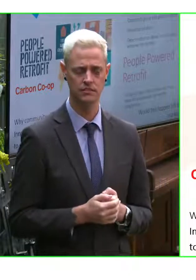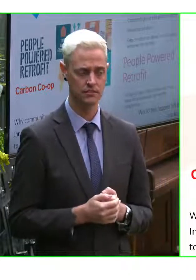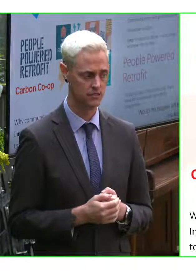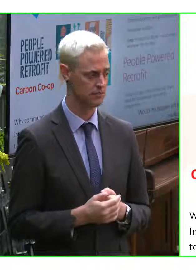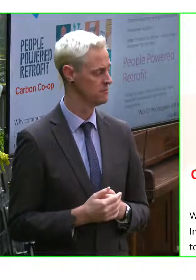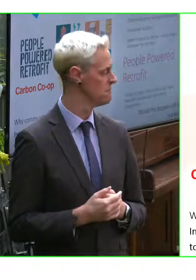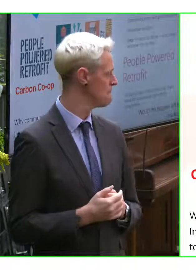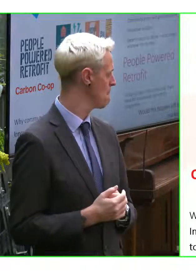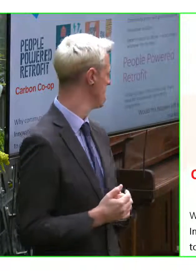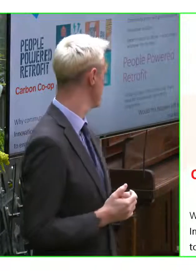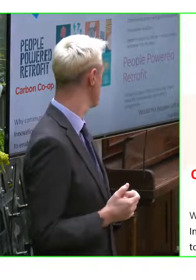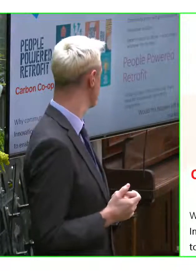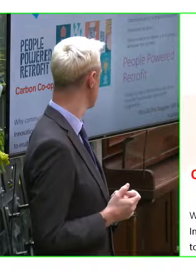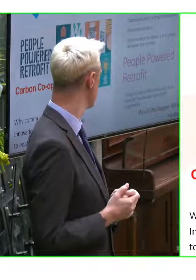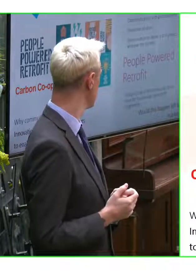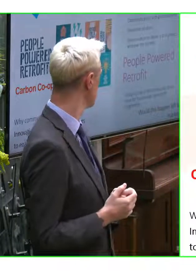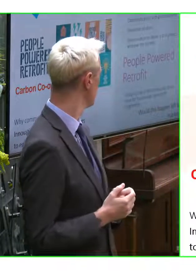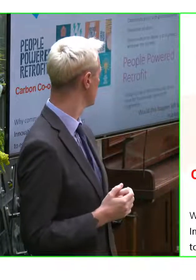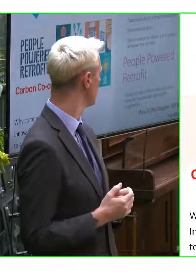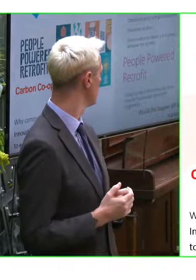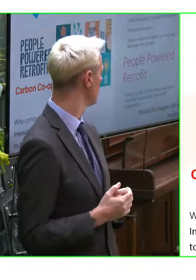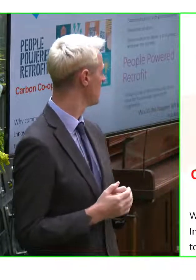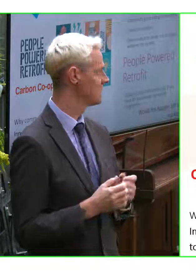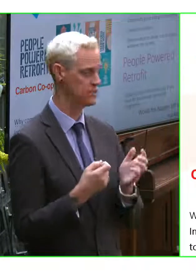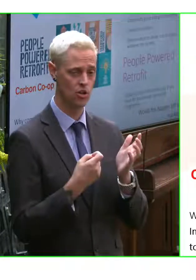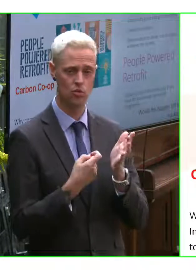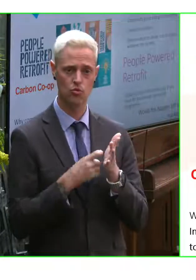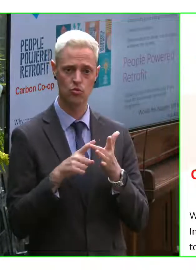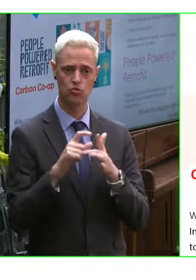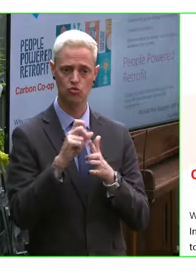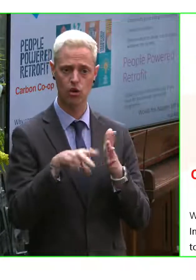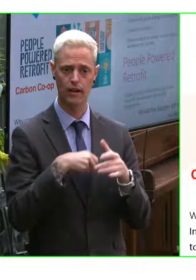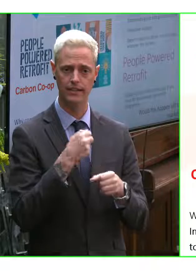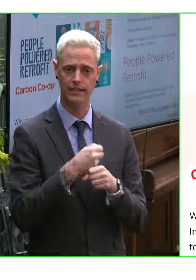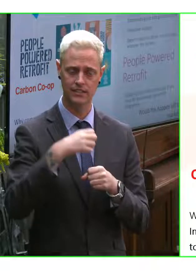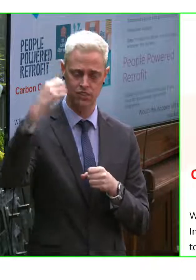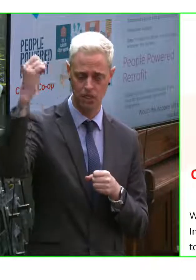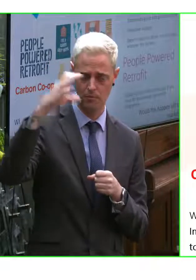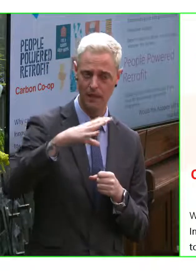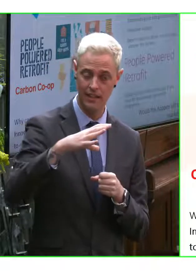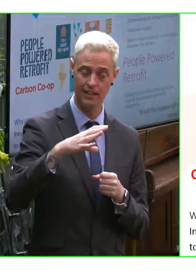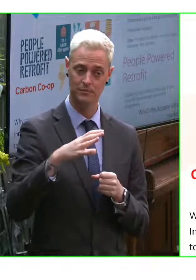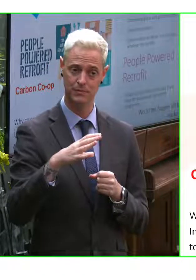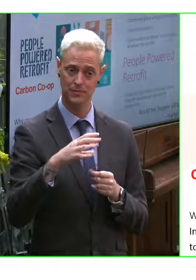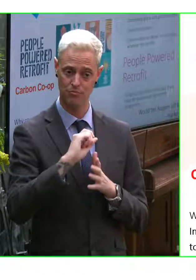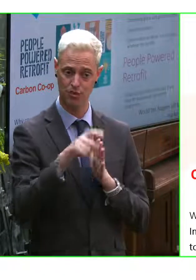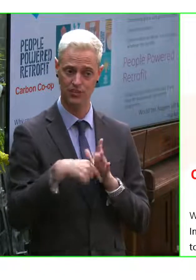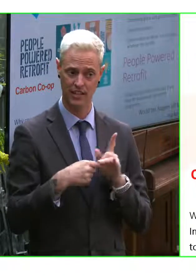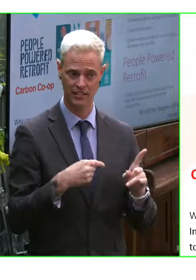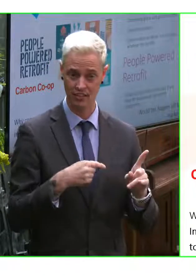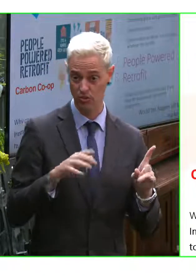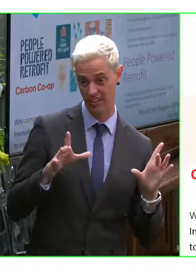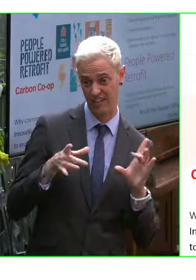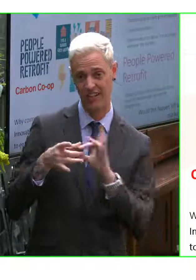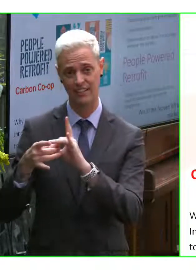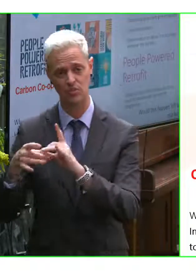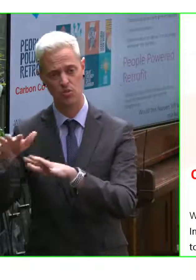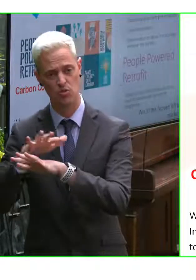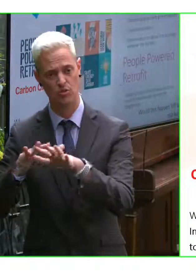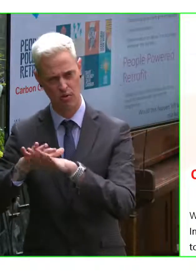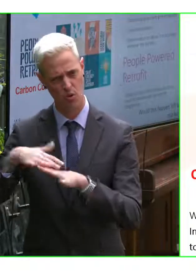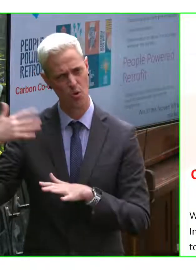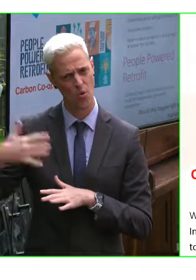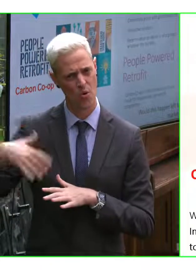the Riding Sunbeams project. 4-megawatt solar farm. They couldn't connect to the grid without it being really expensive. So they said, well, why can't